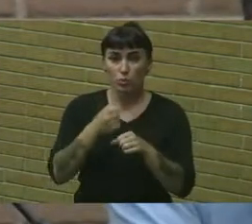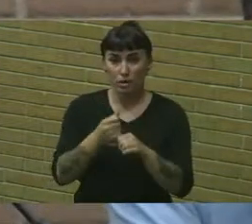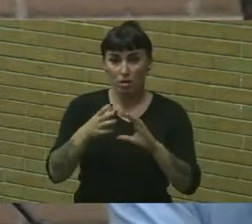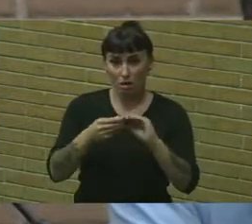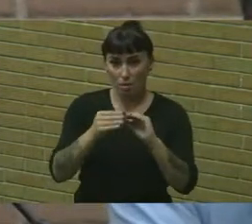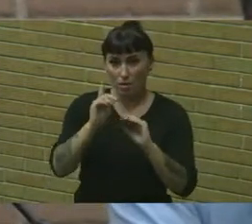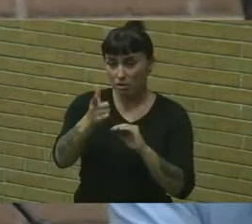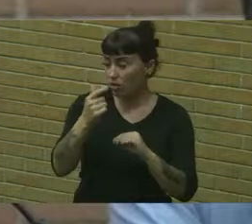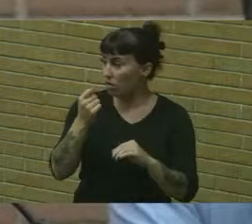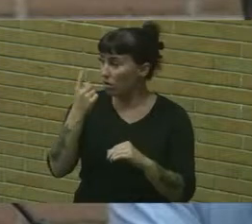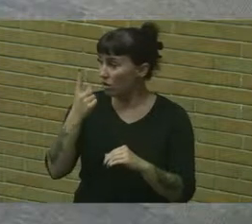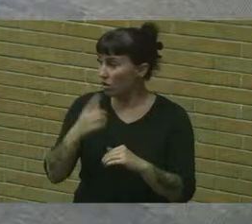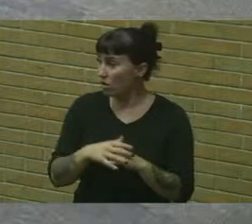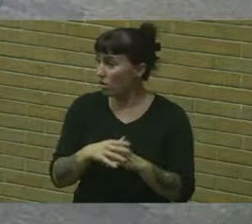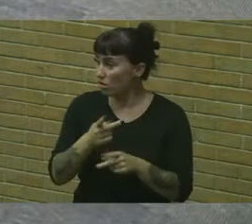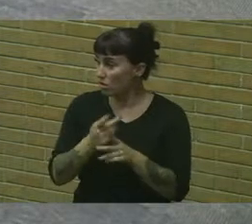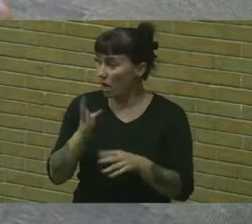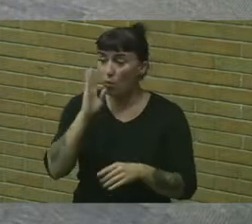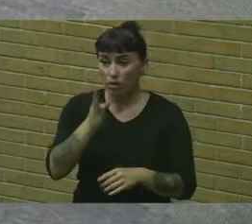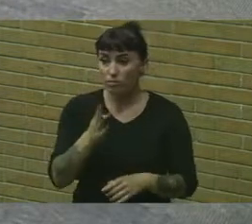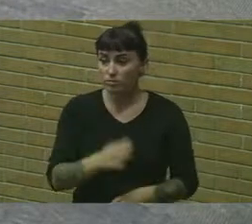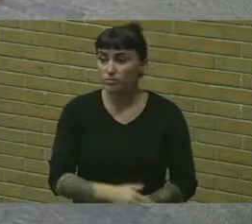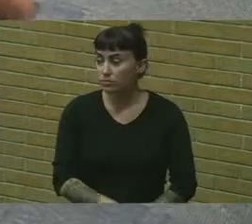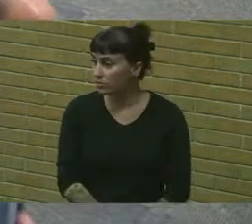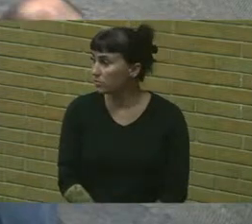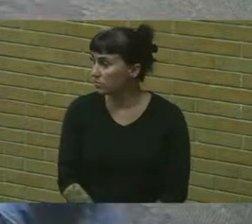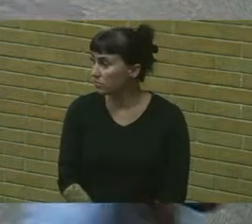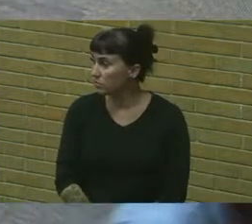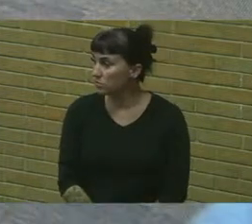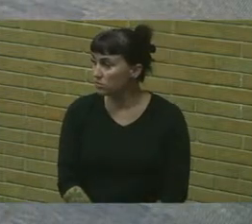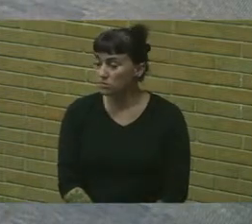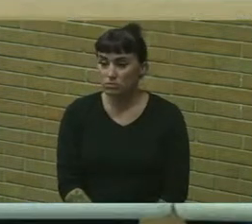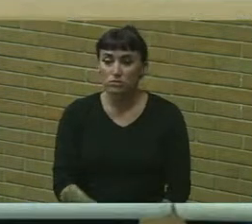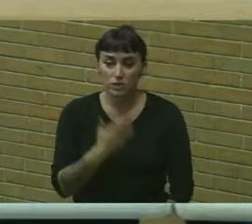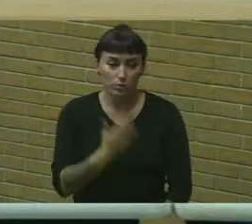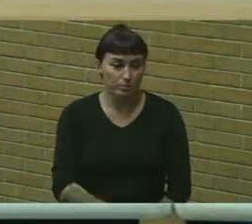I misunderstood. I will be. You will be. Okay, thank you.